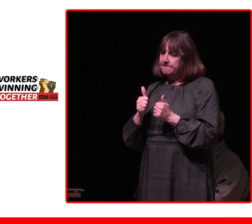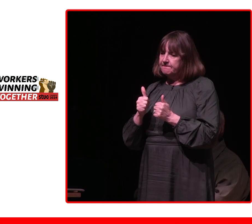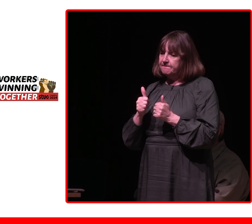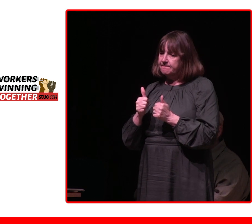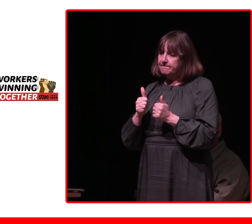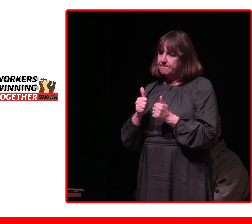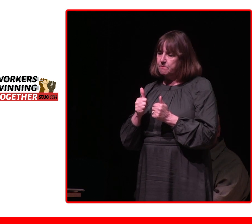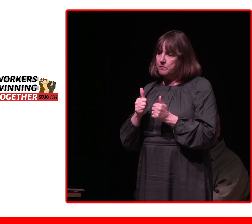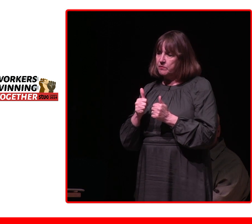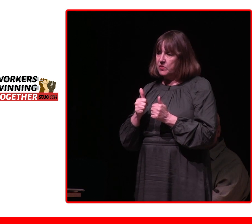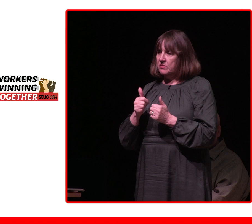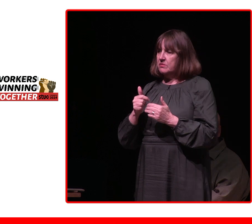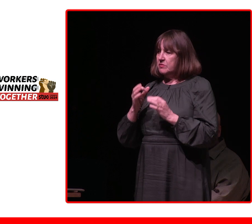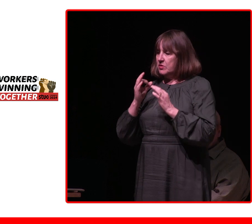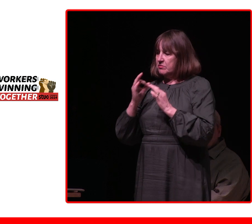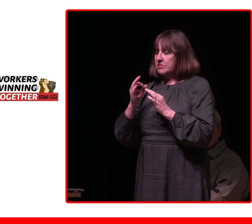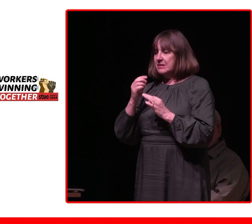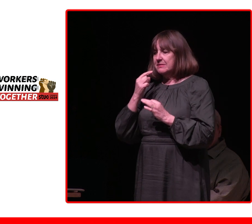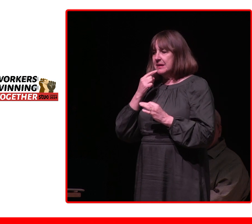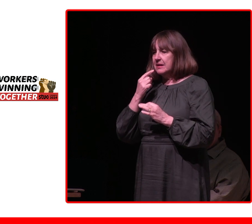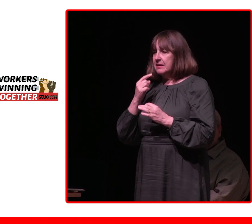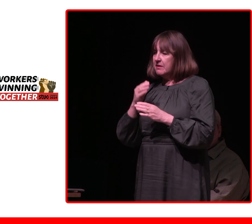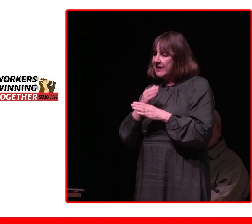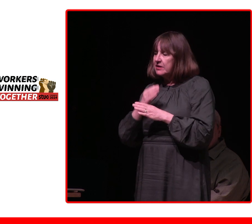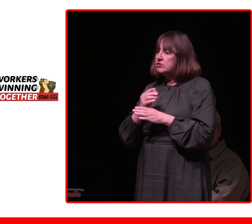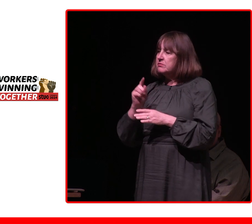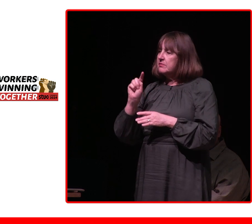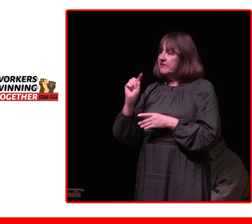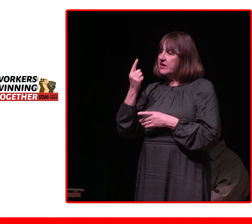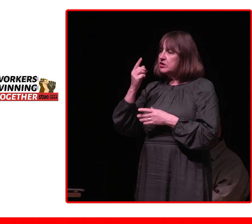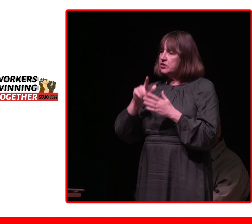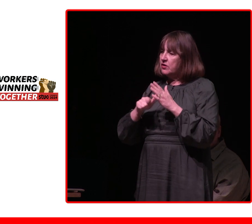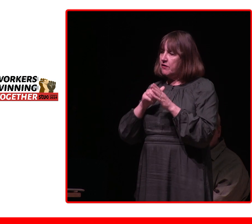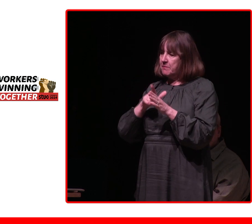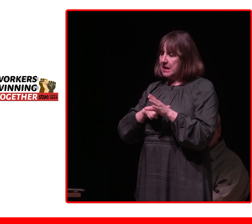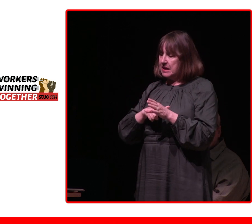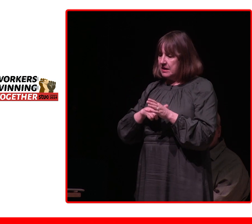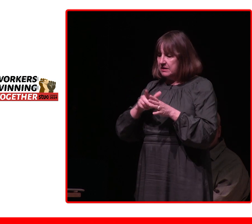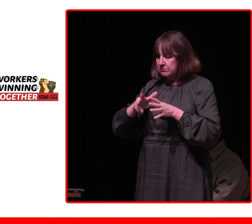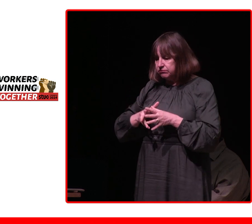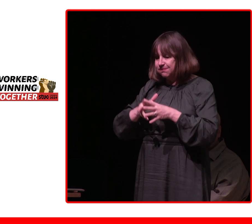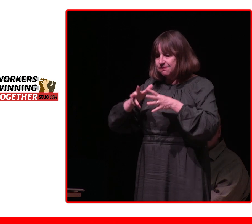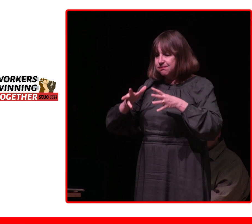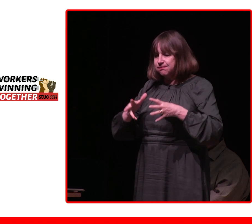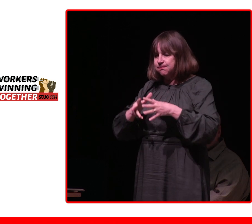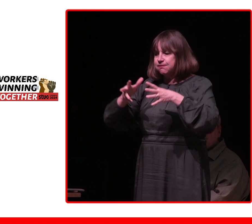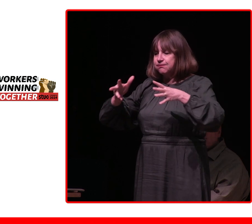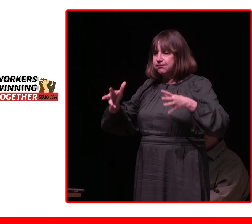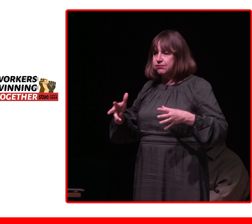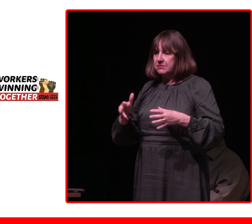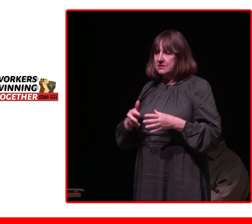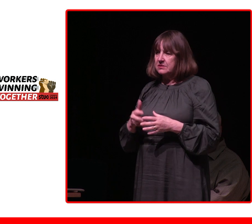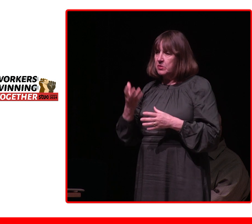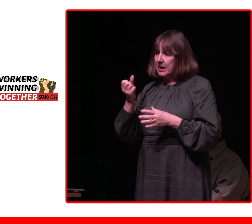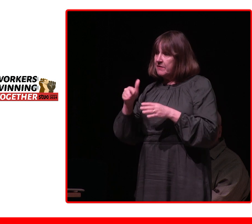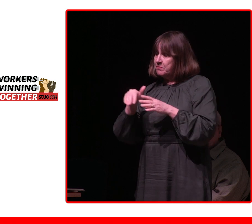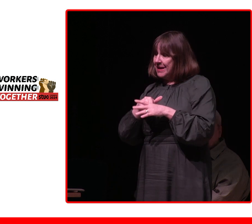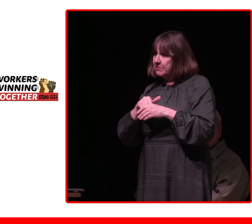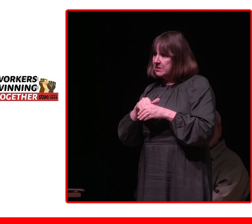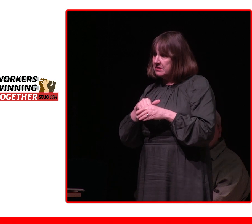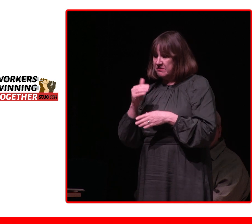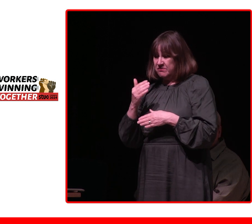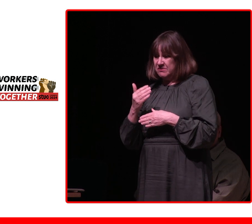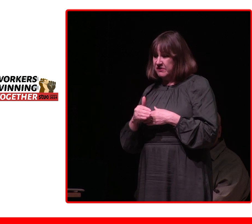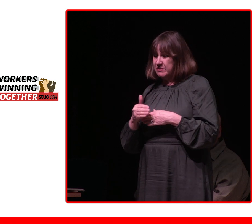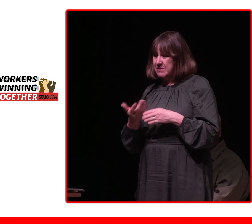on a day of action on May the 1st to really build the movement. And we've got members who've never really been involved